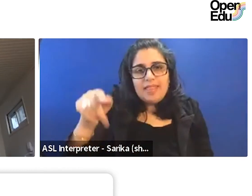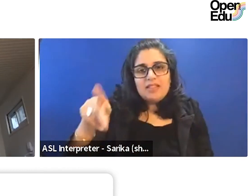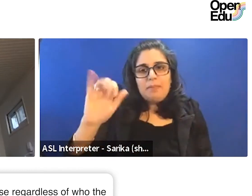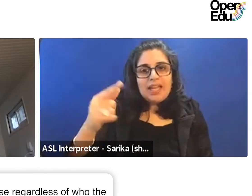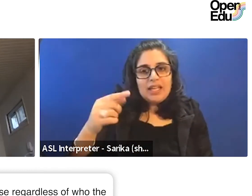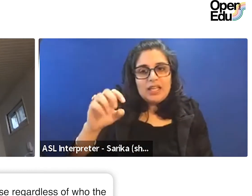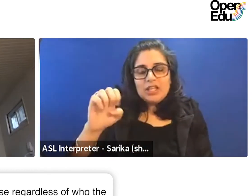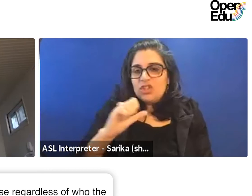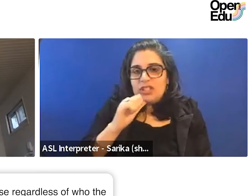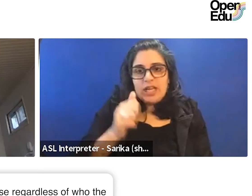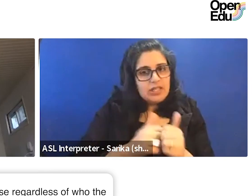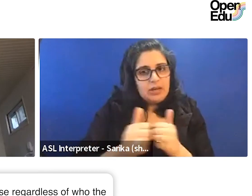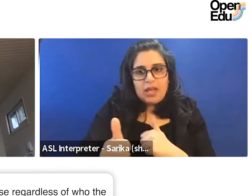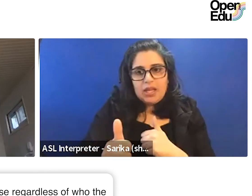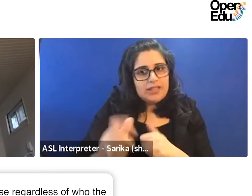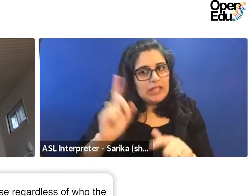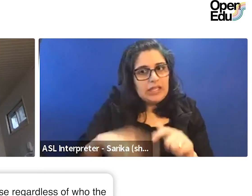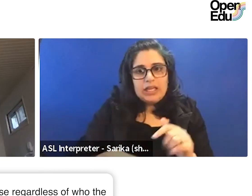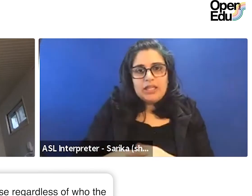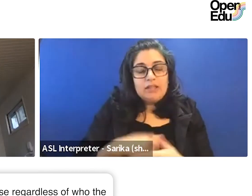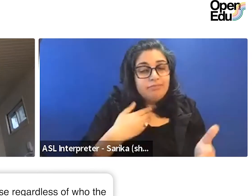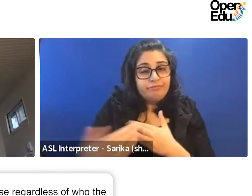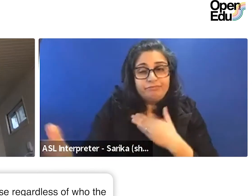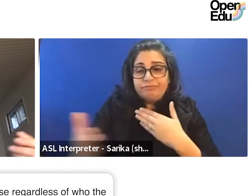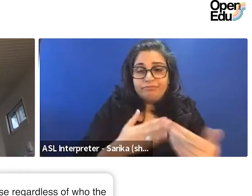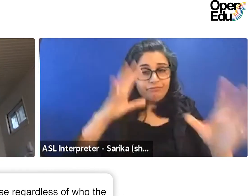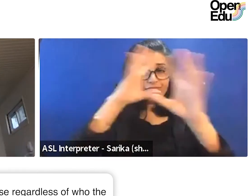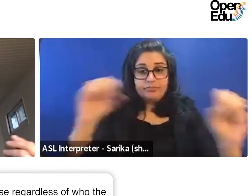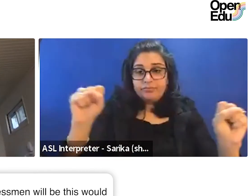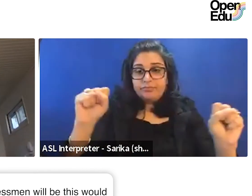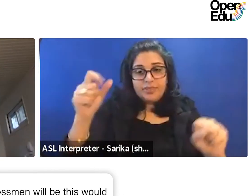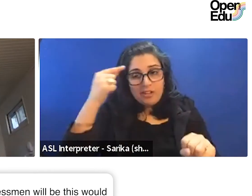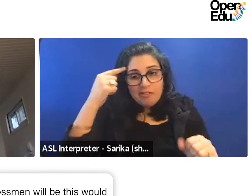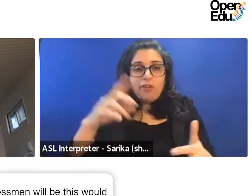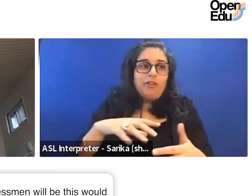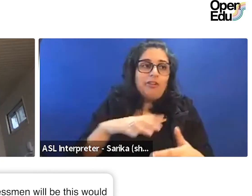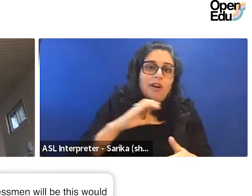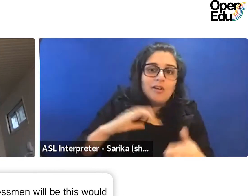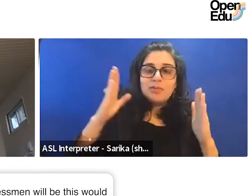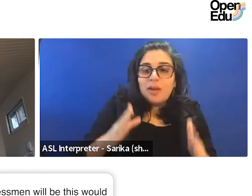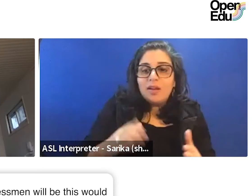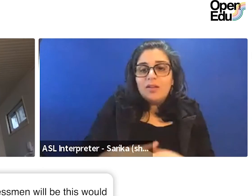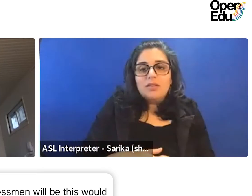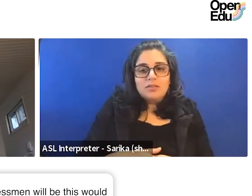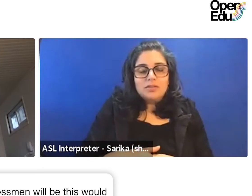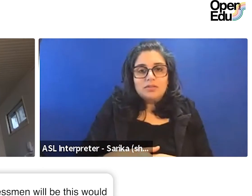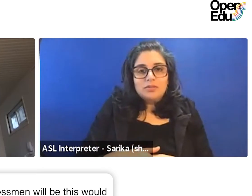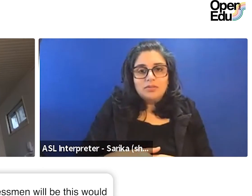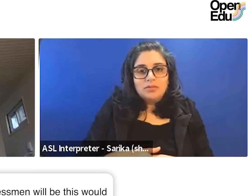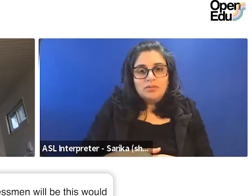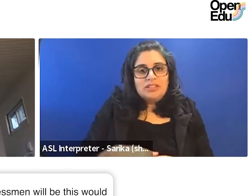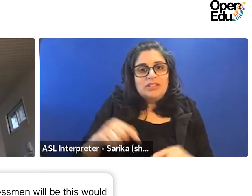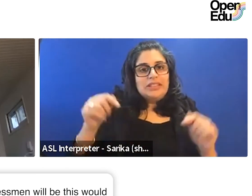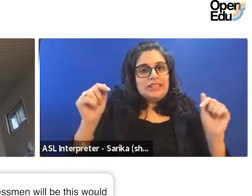pass, because regardless of who the next president, governors, and congressmen will be, this would be a